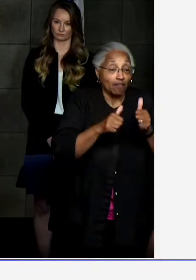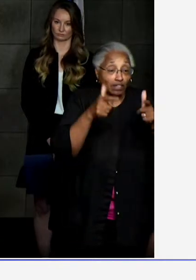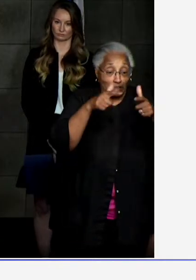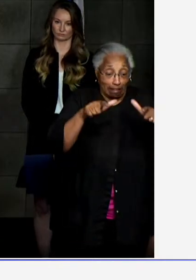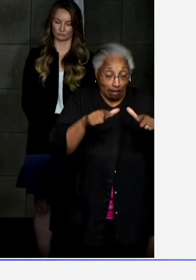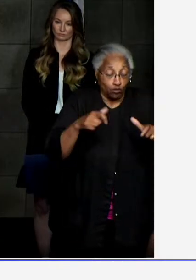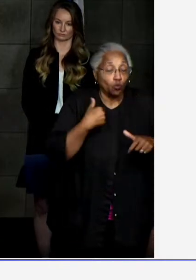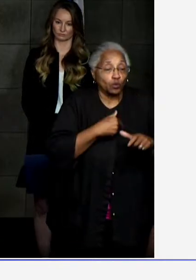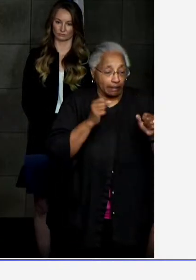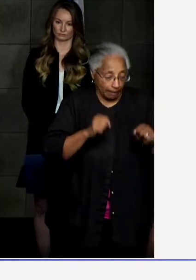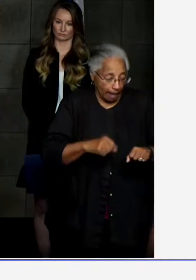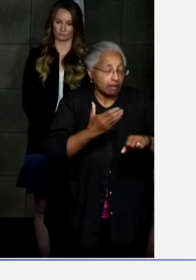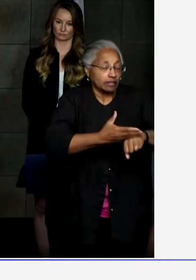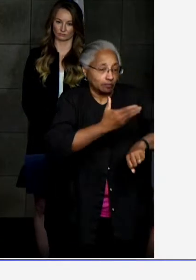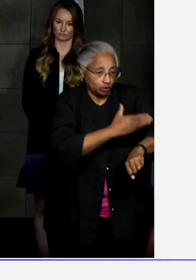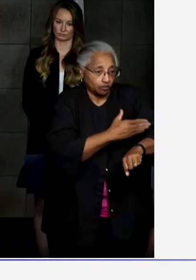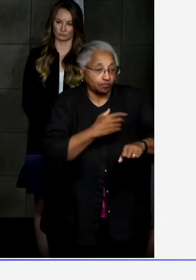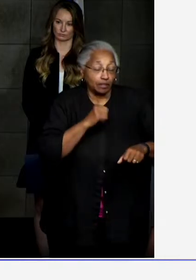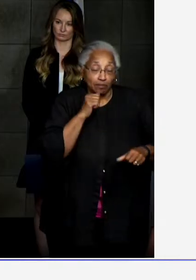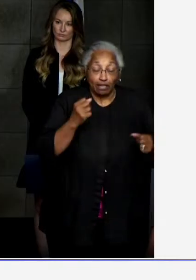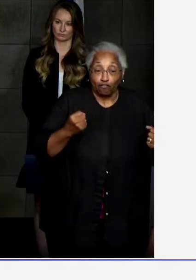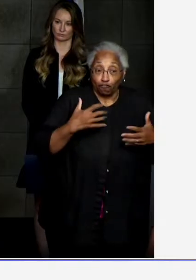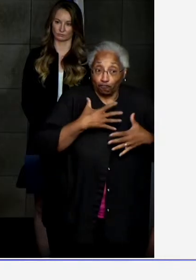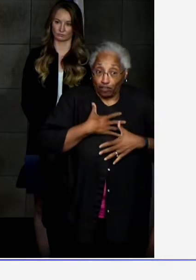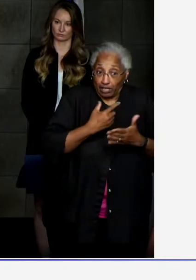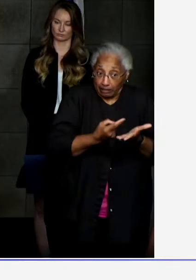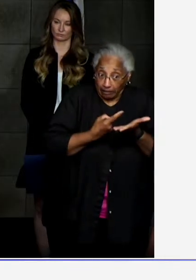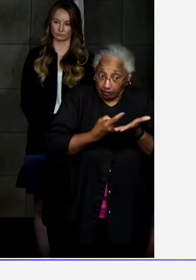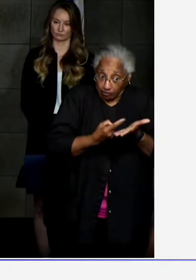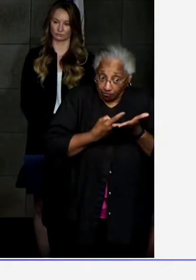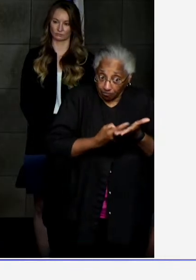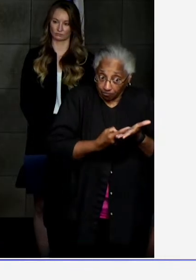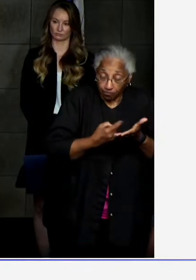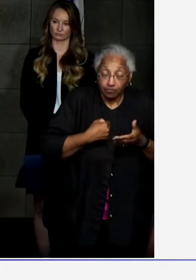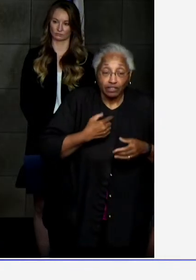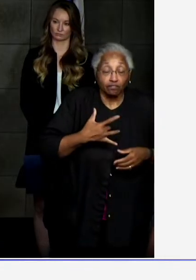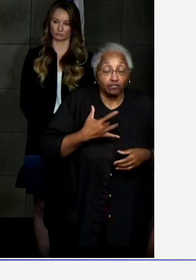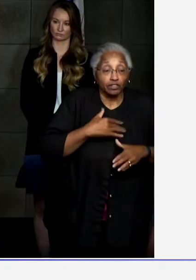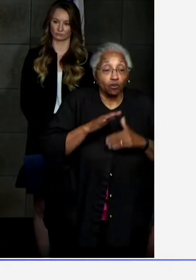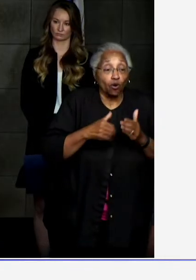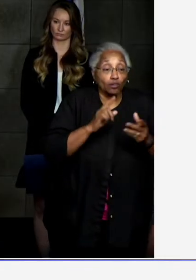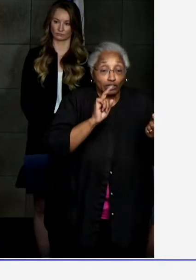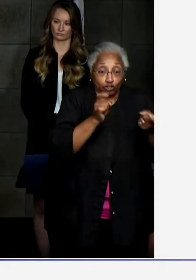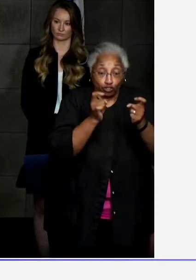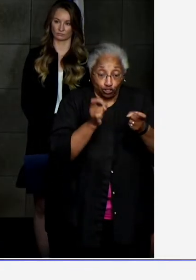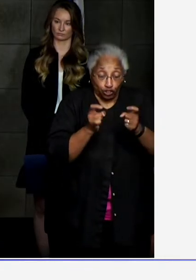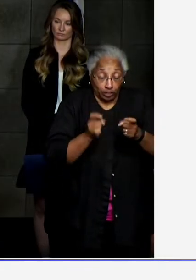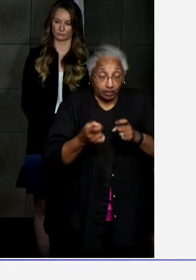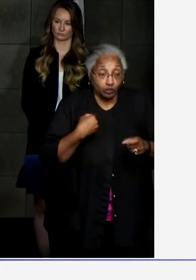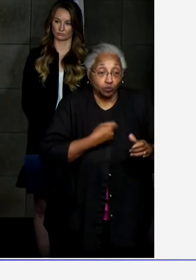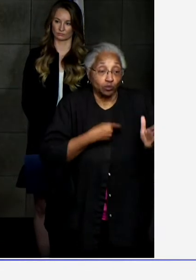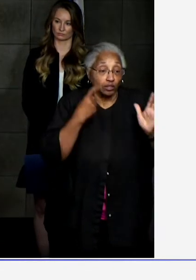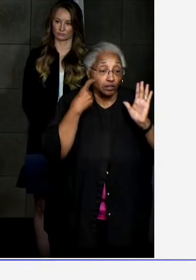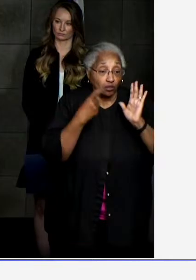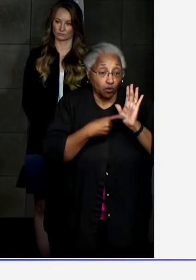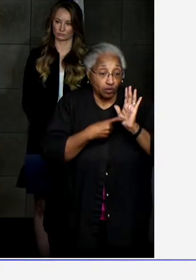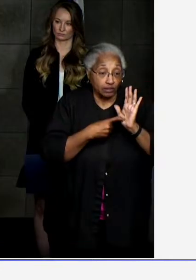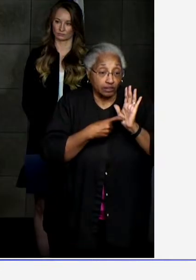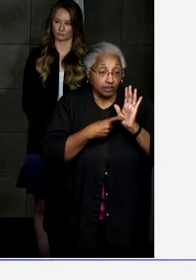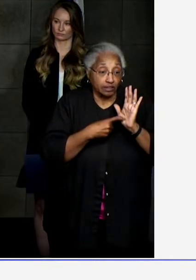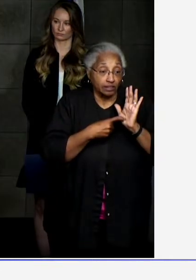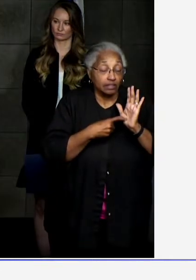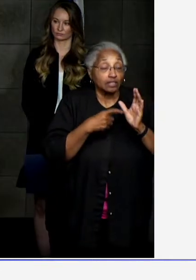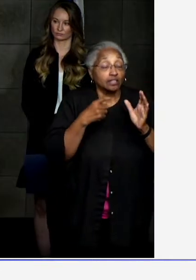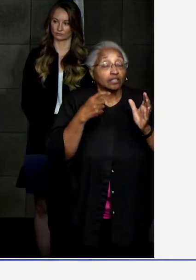better. And so I'm not afraid of a conversation. I think that all the changes that we're looking at is all geared toward making a